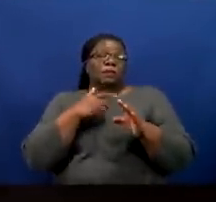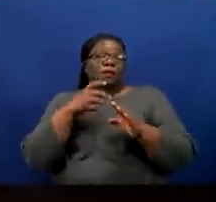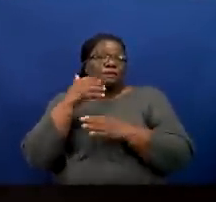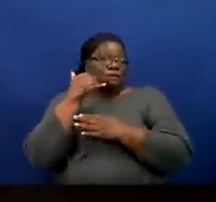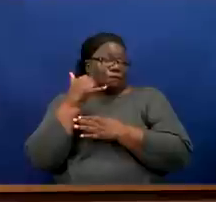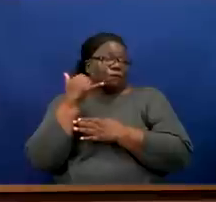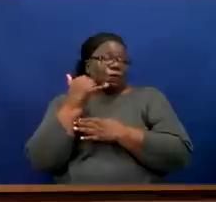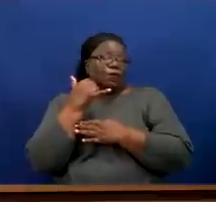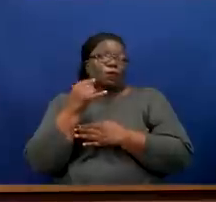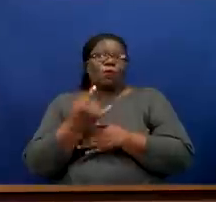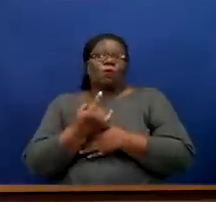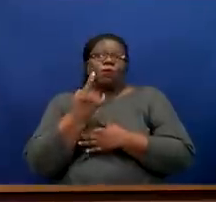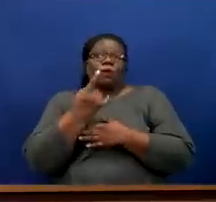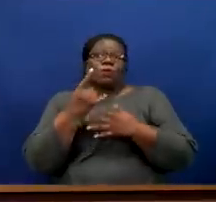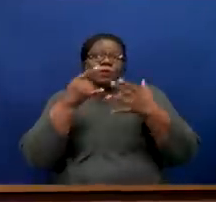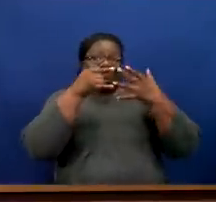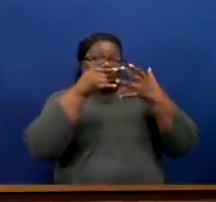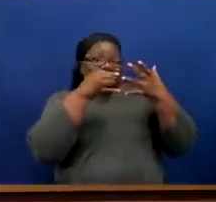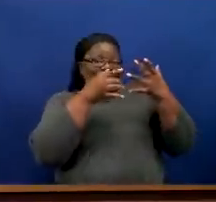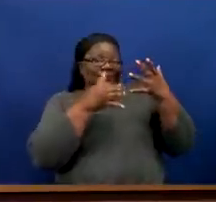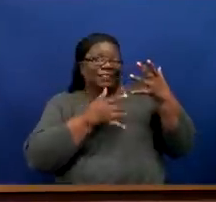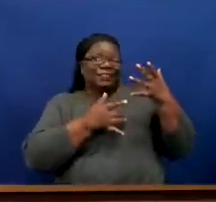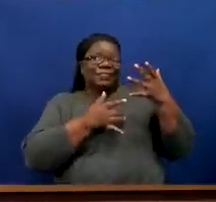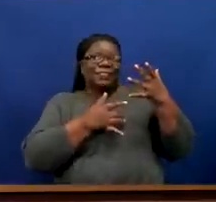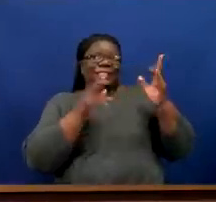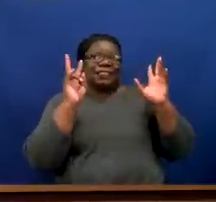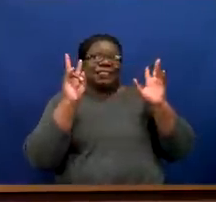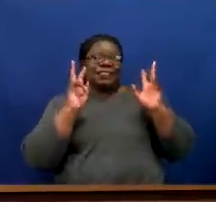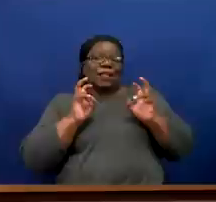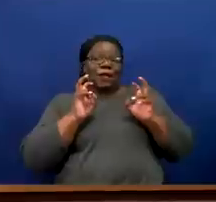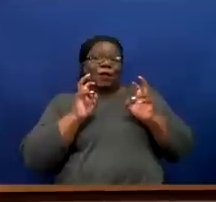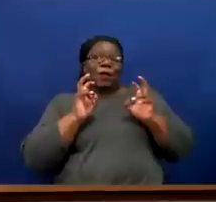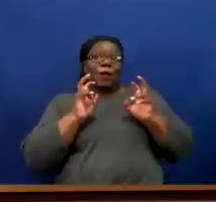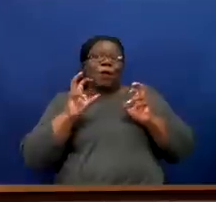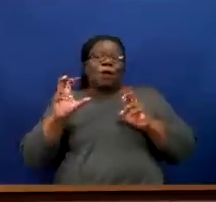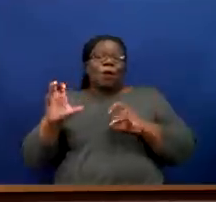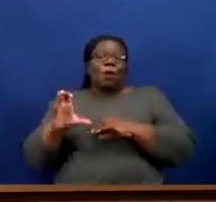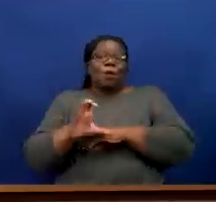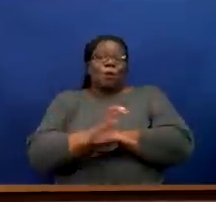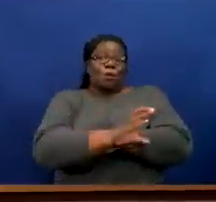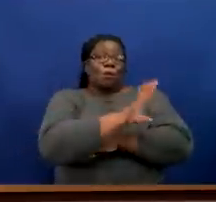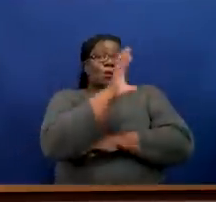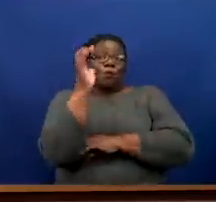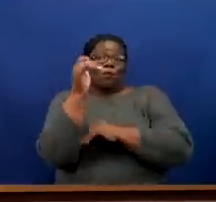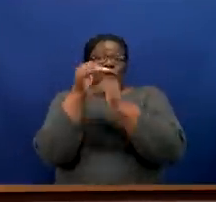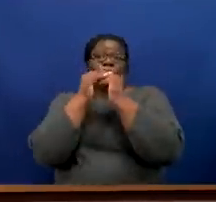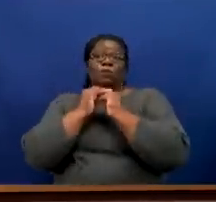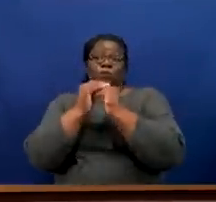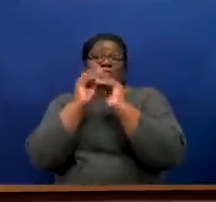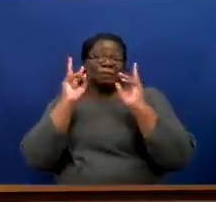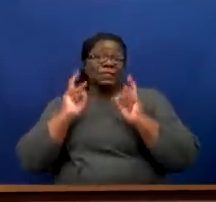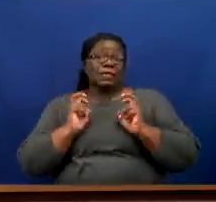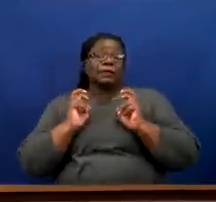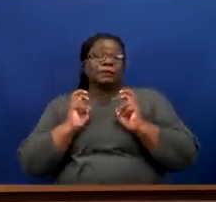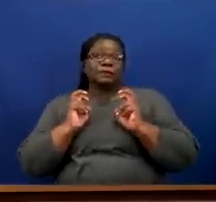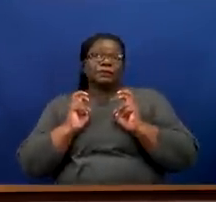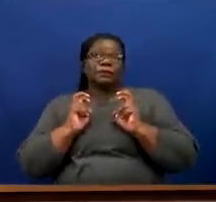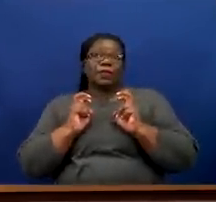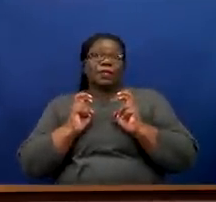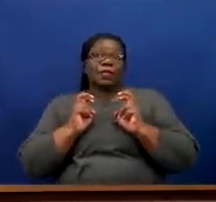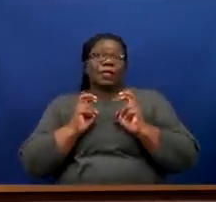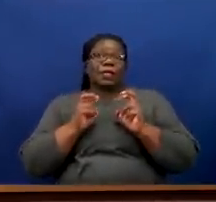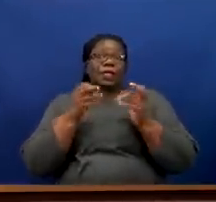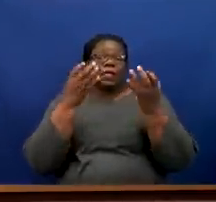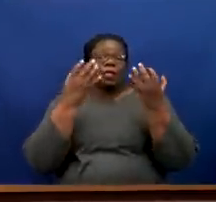my devices, one of my playlists is entitled Morning Worship. Morning Worship. And this is a song